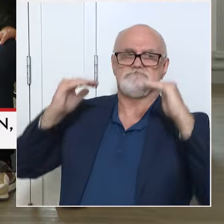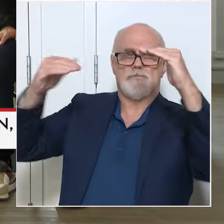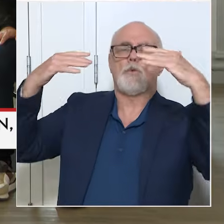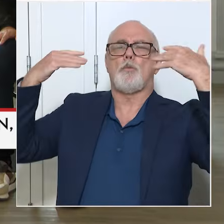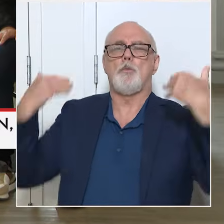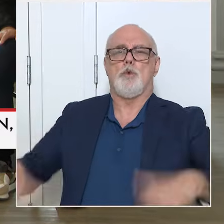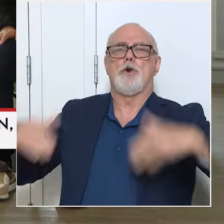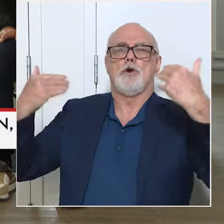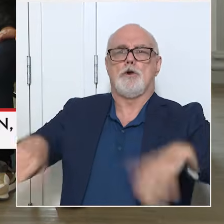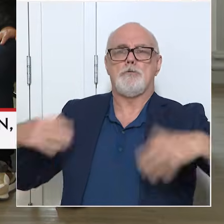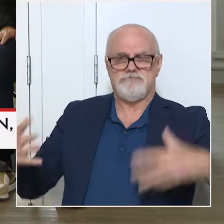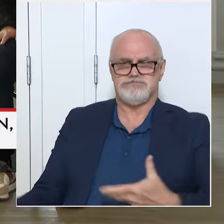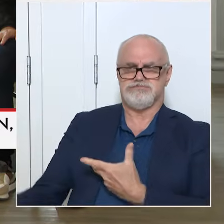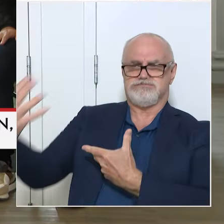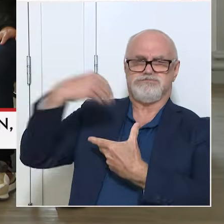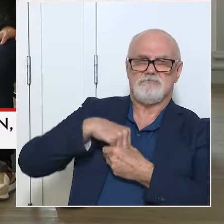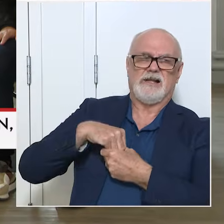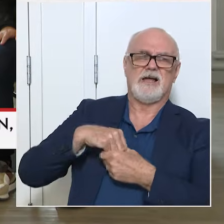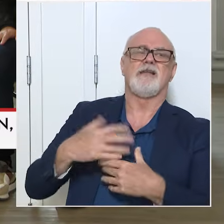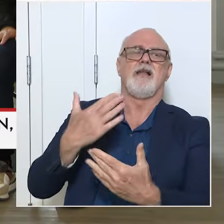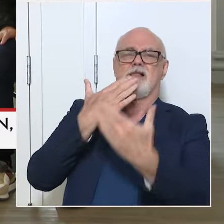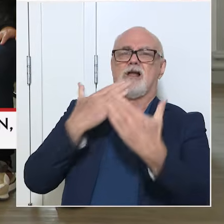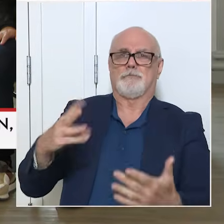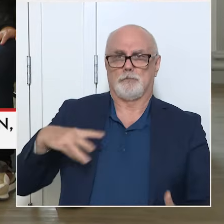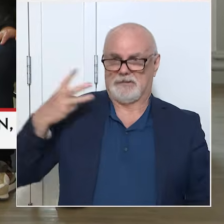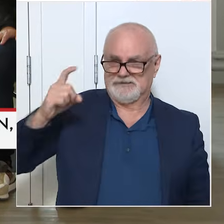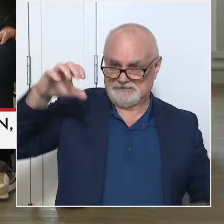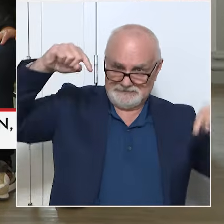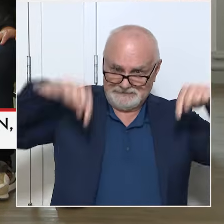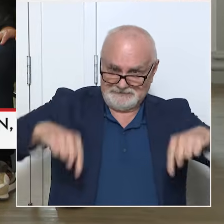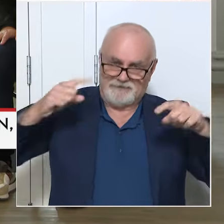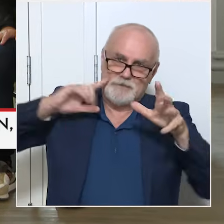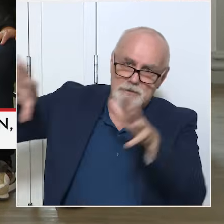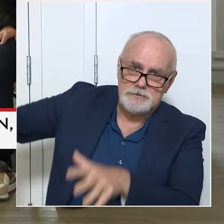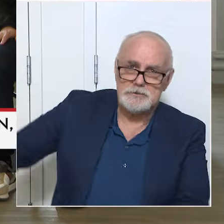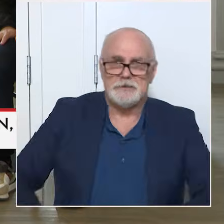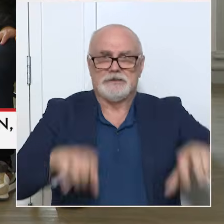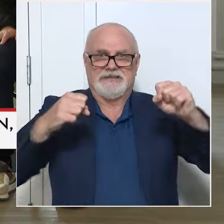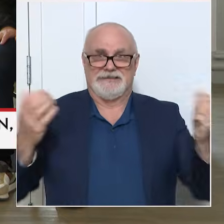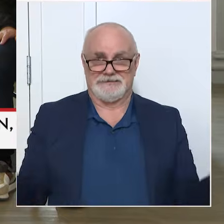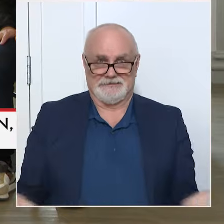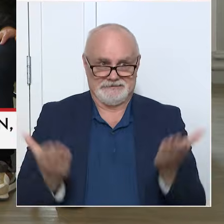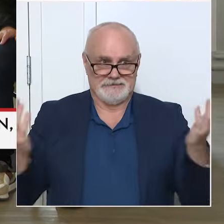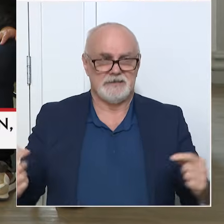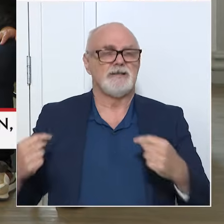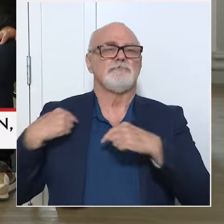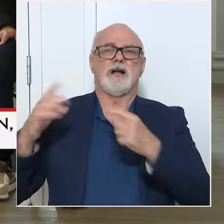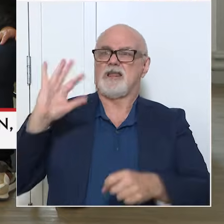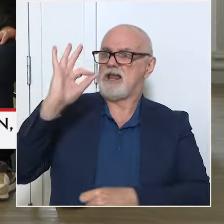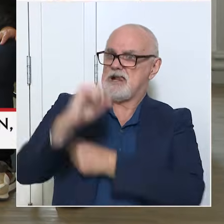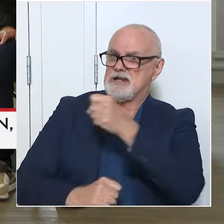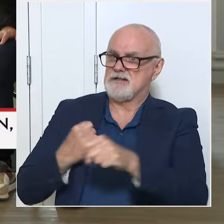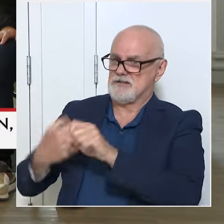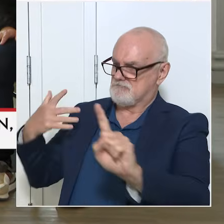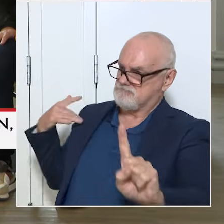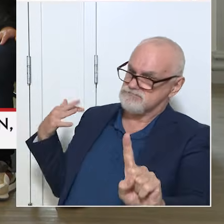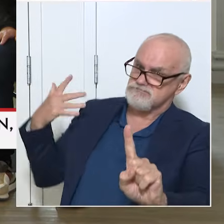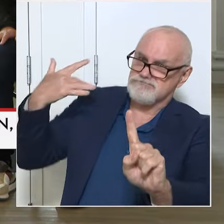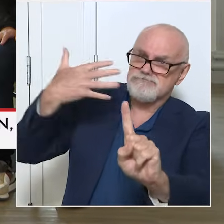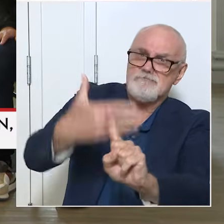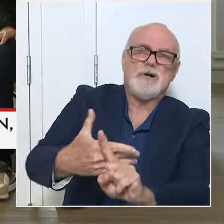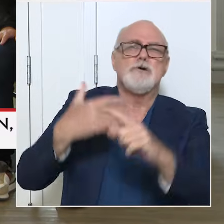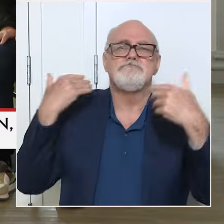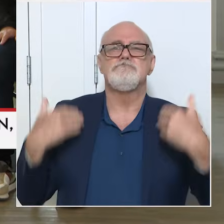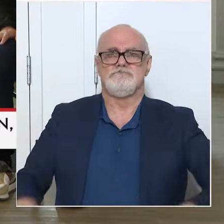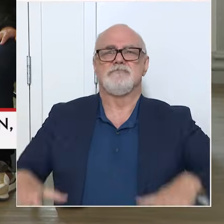So thank you to Washington, D.C. for being a great host of our company, of our firm over the past 9 years, for breaking ground on